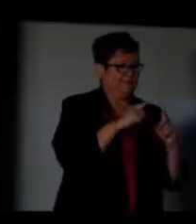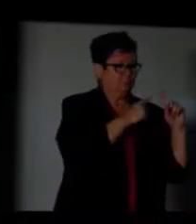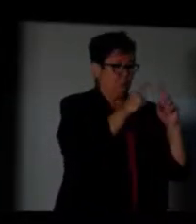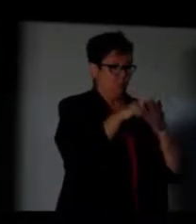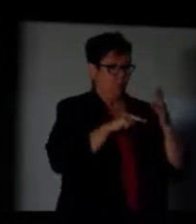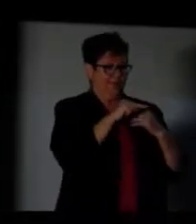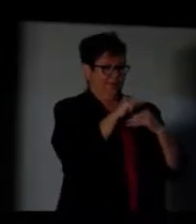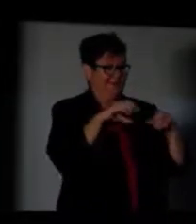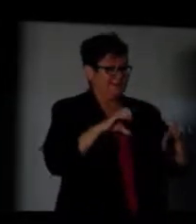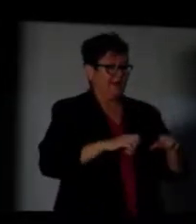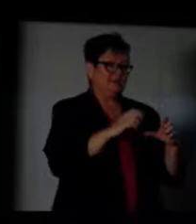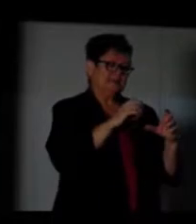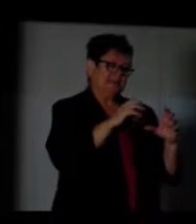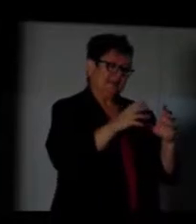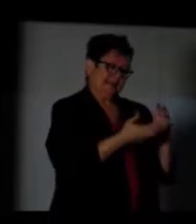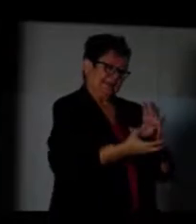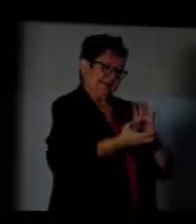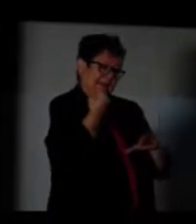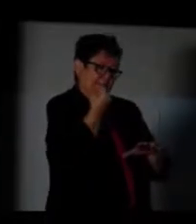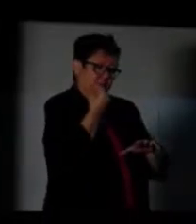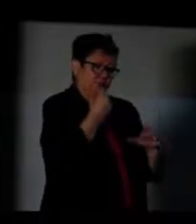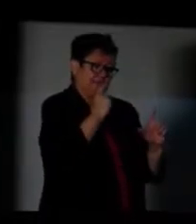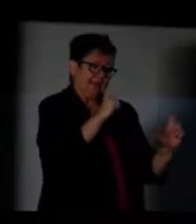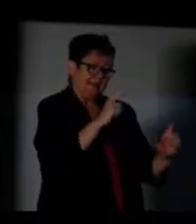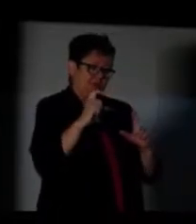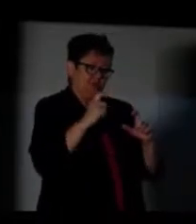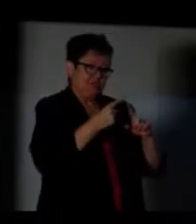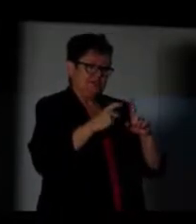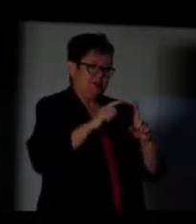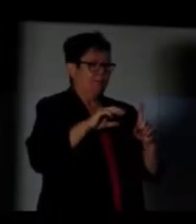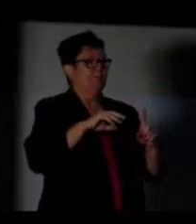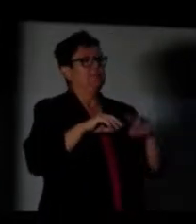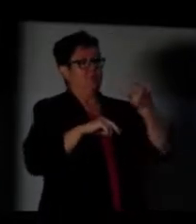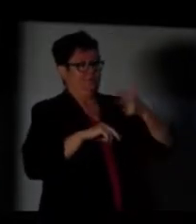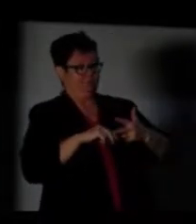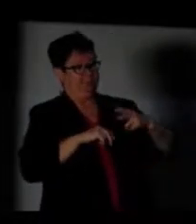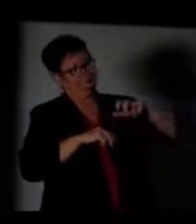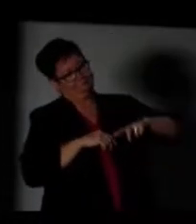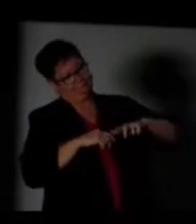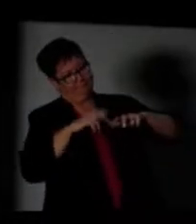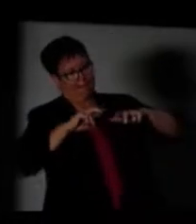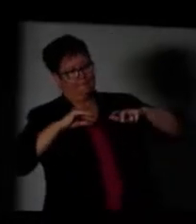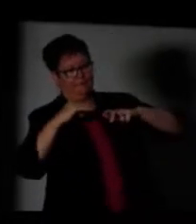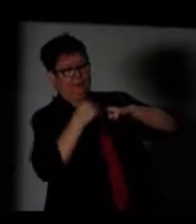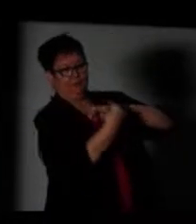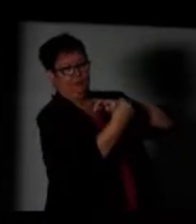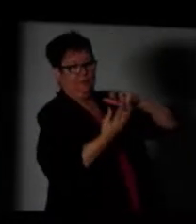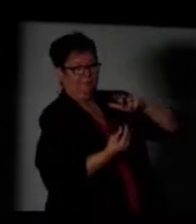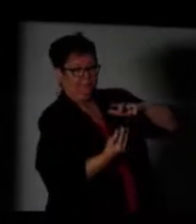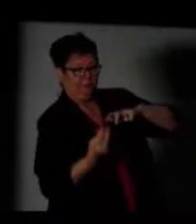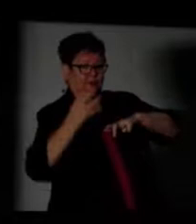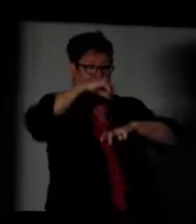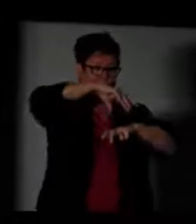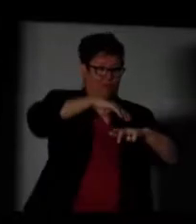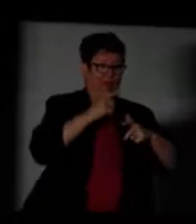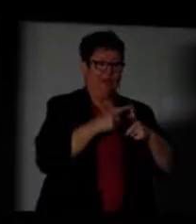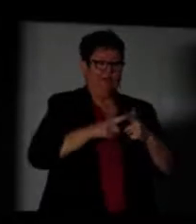is it captures images from all around a particular specimen. That then allows you to